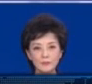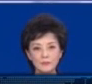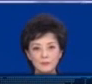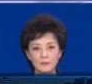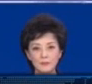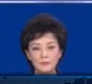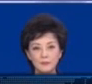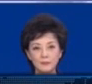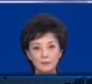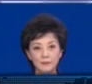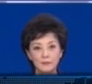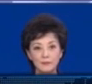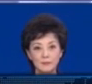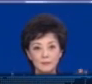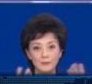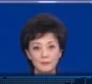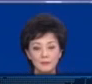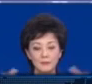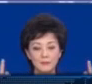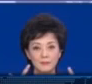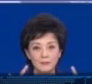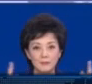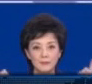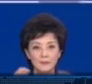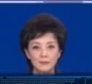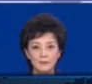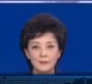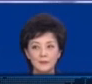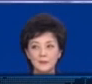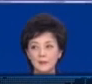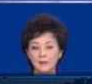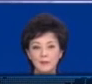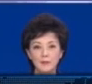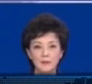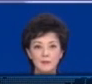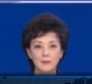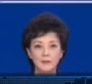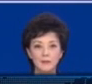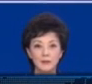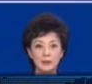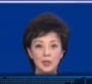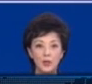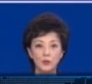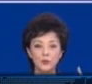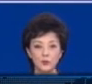And actually, the epidemic prevention and control is like an outbreak of war.